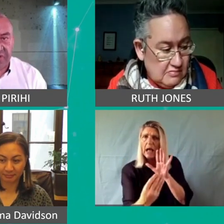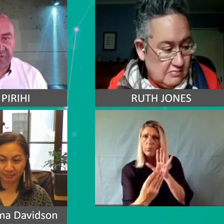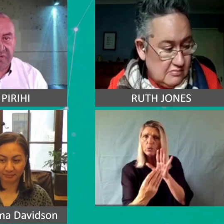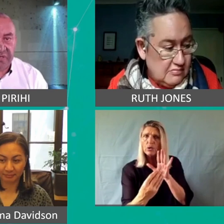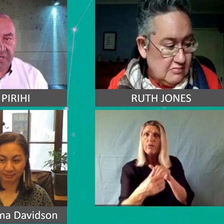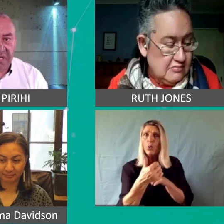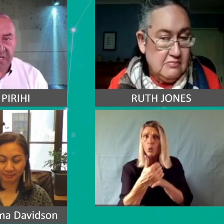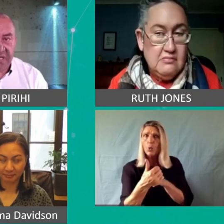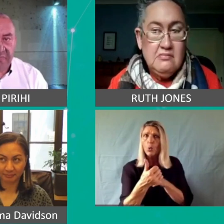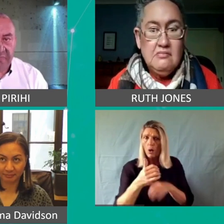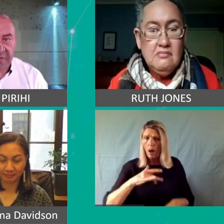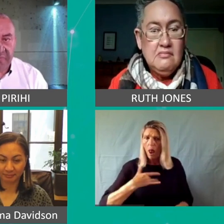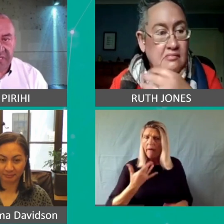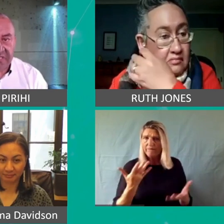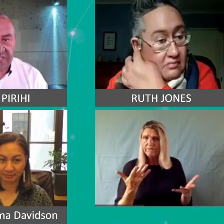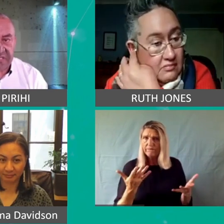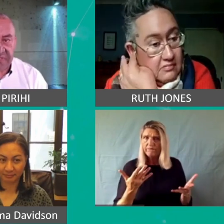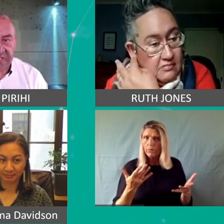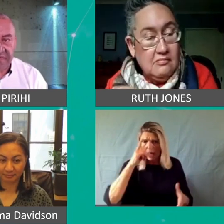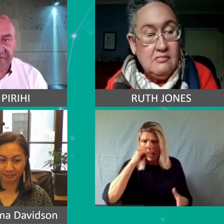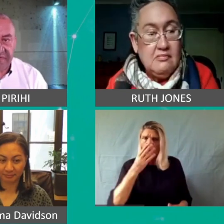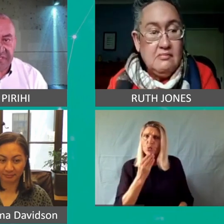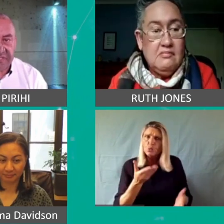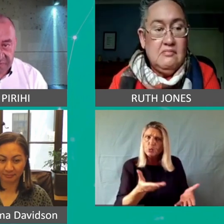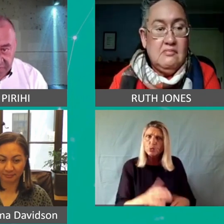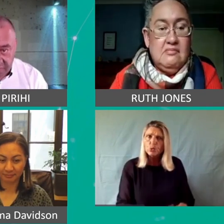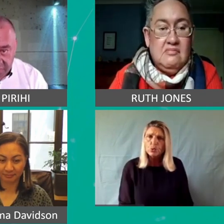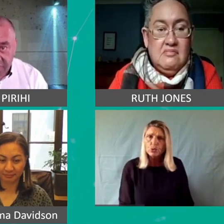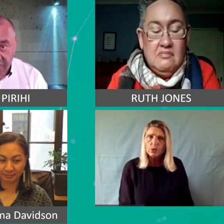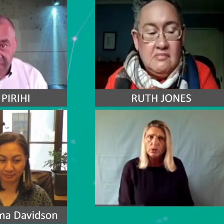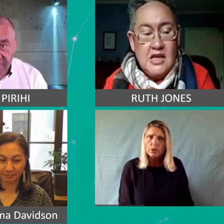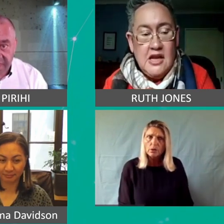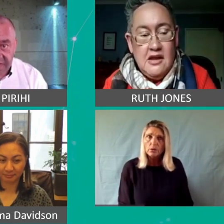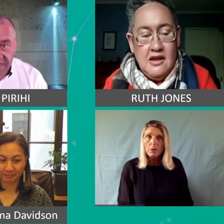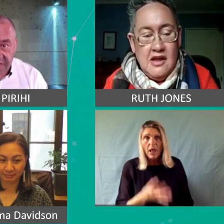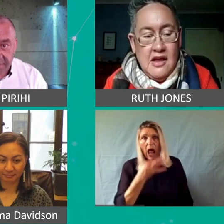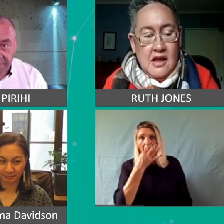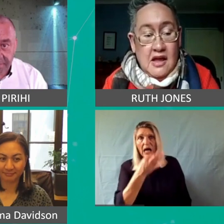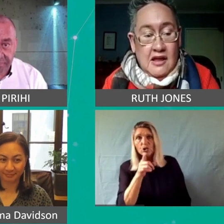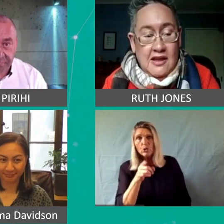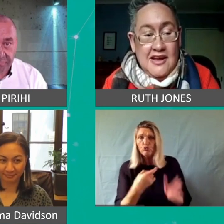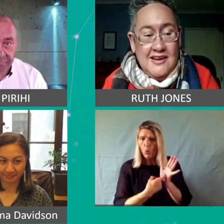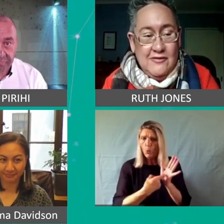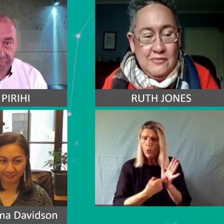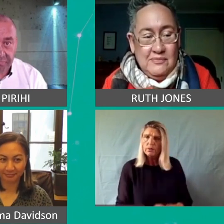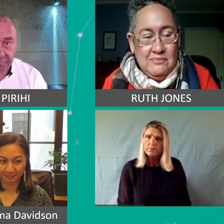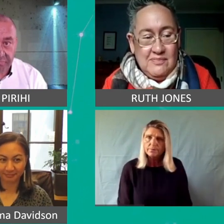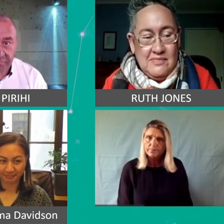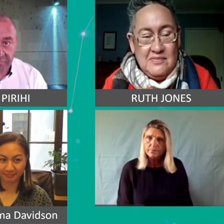on? Might come to you first, Ruth, if that's okay.